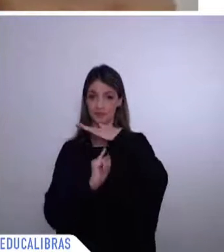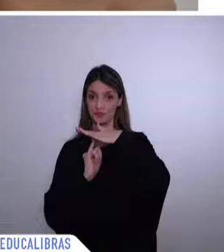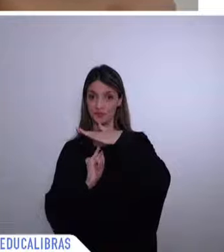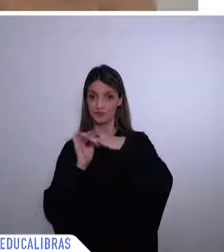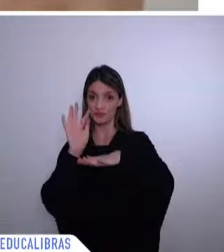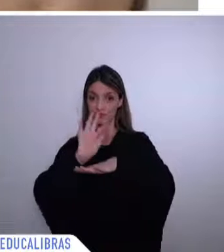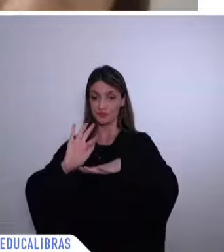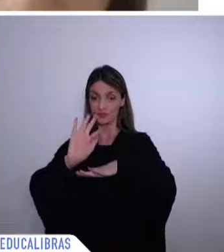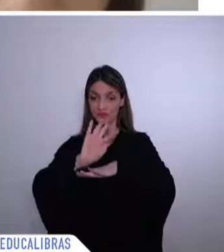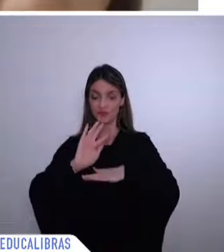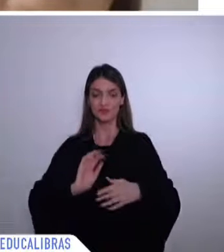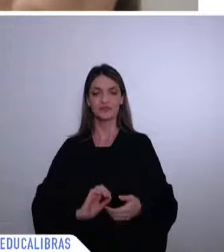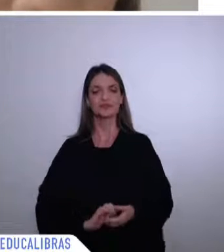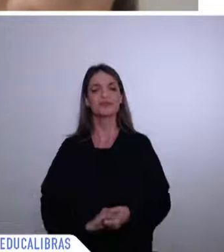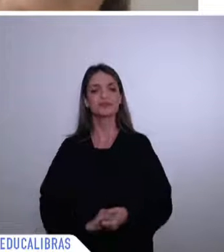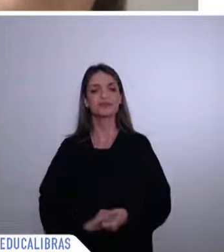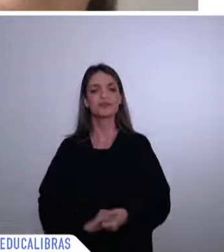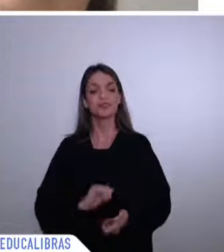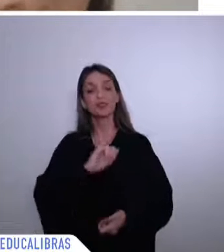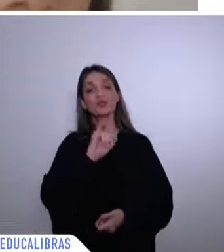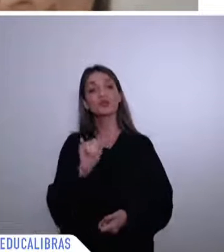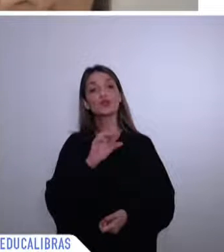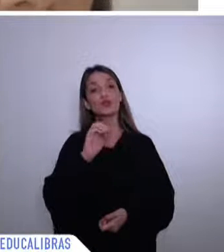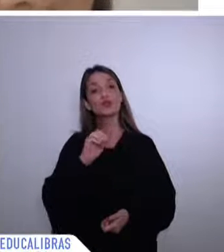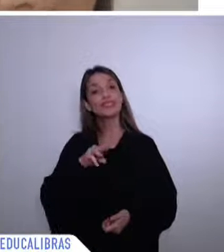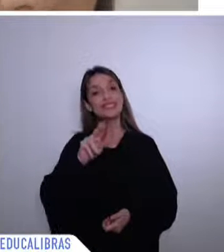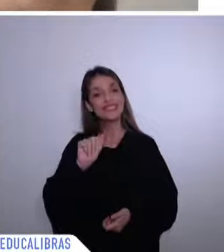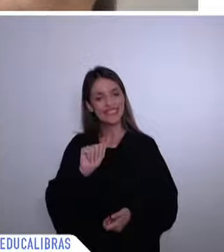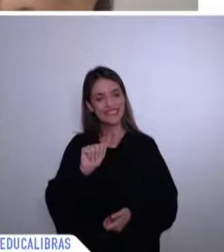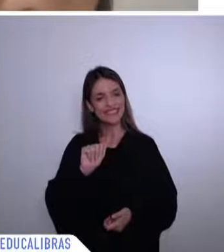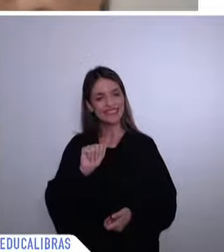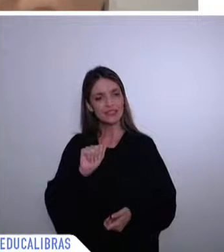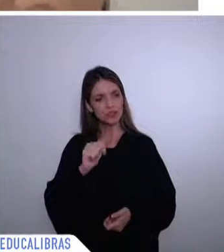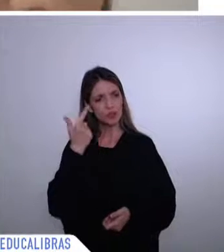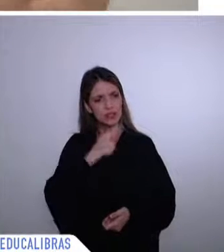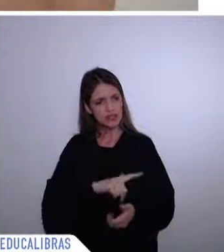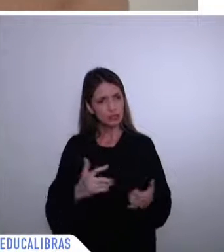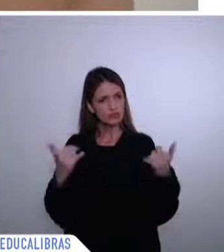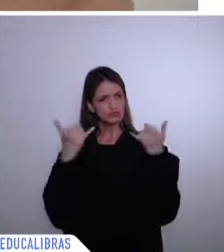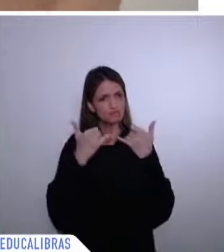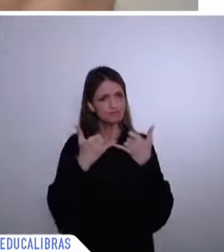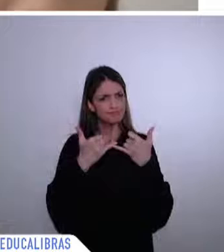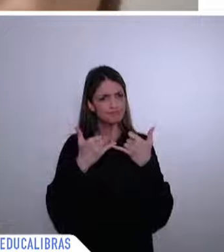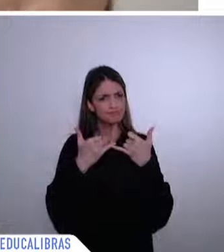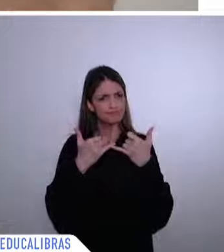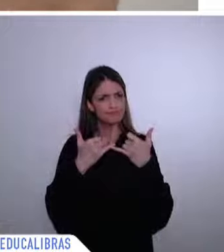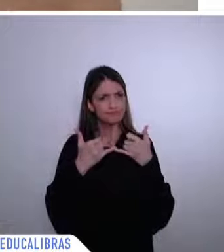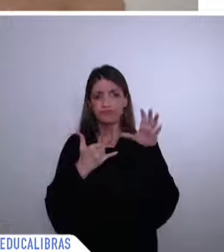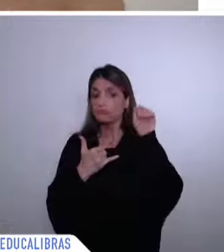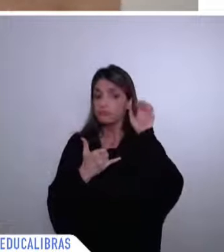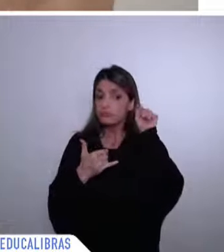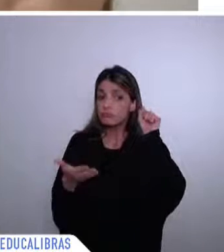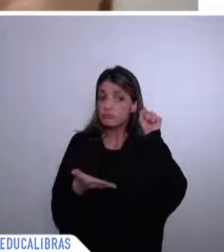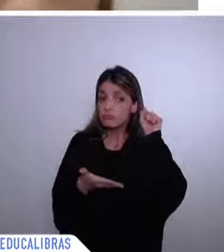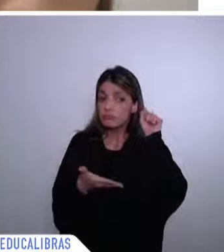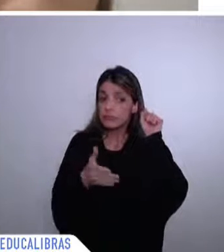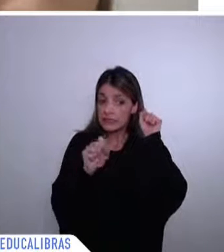regarding informal work. I think this is to you, Joana. Joana, can you hear us